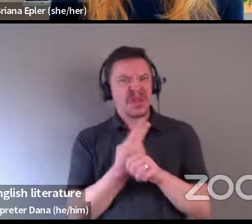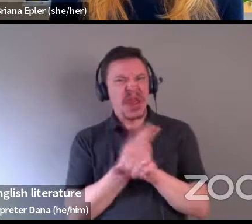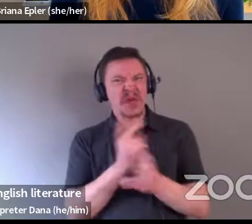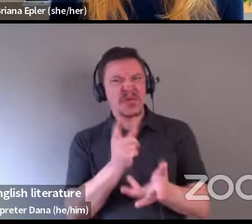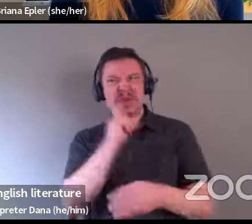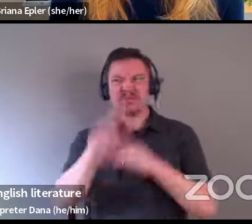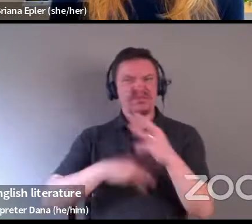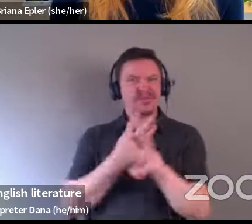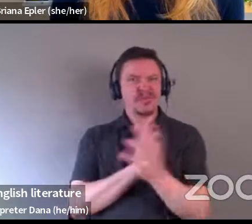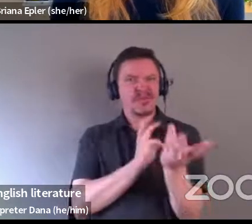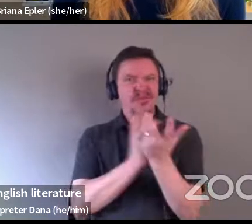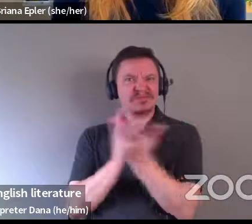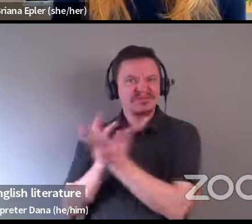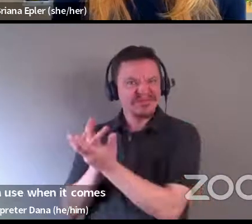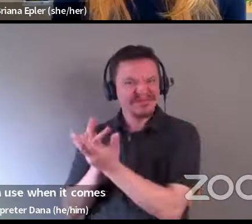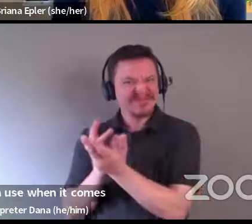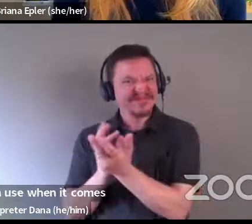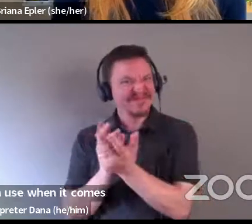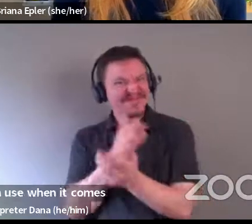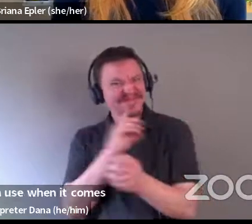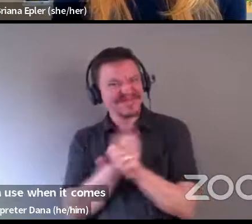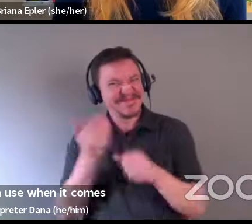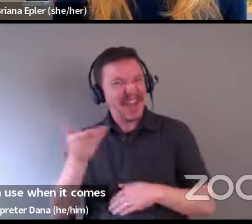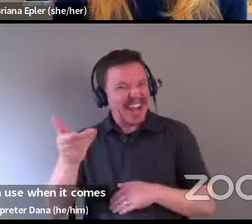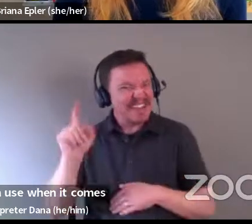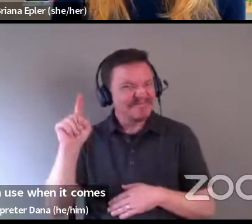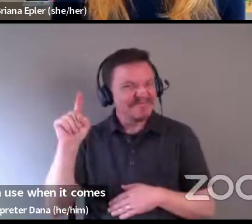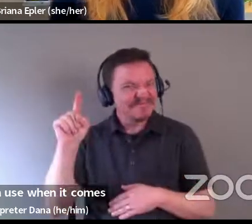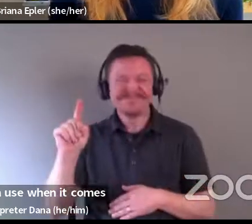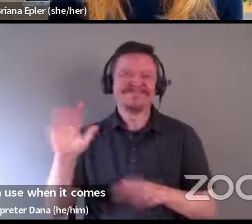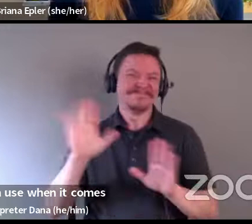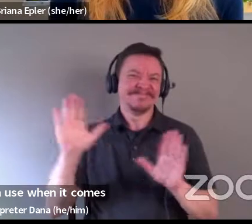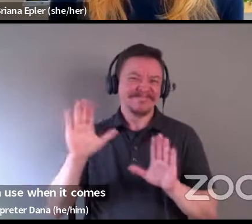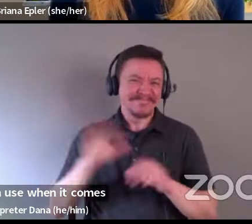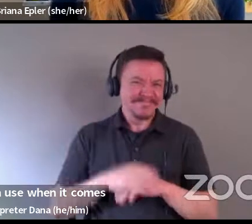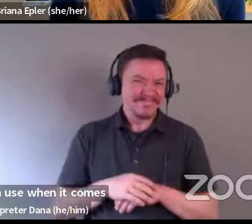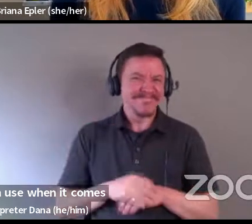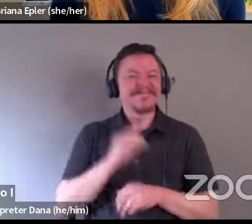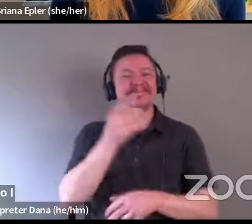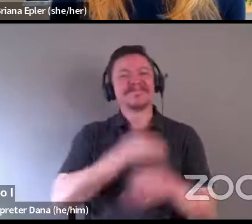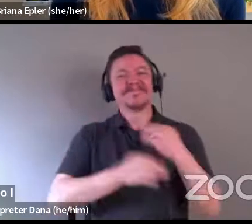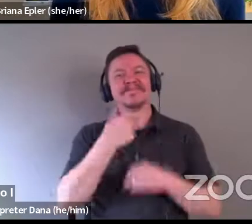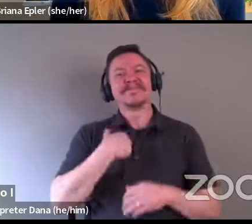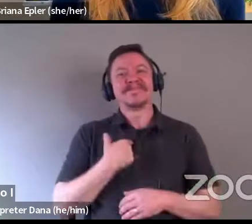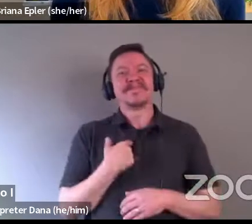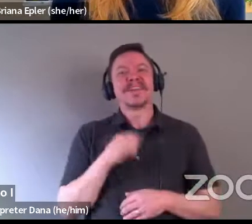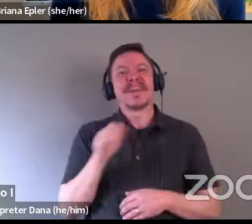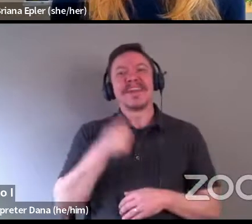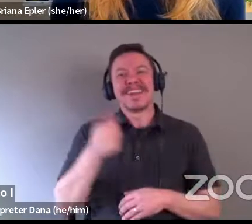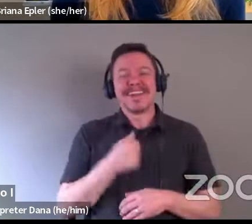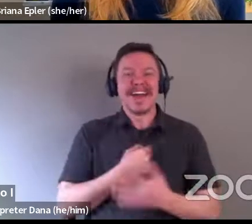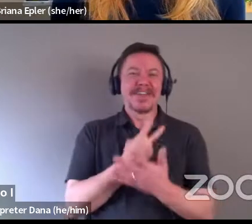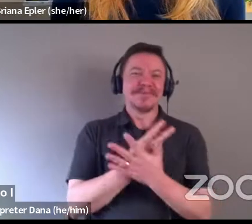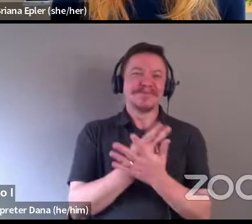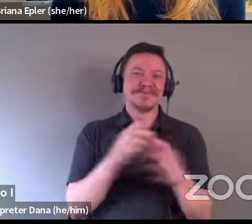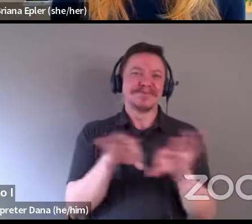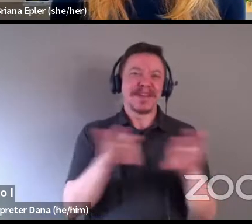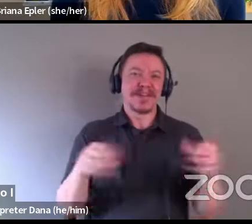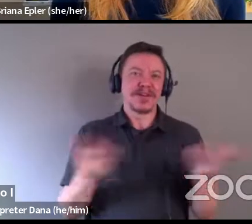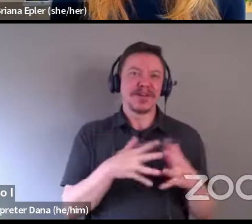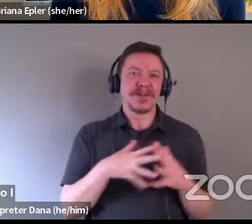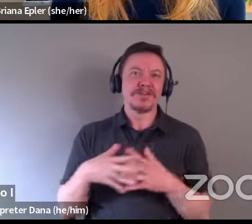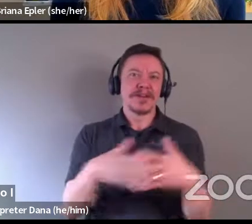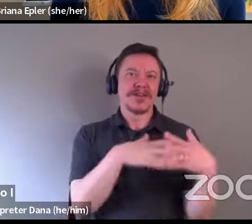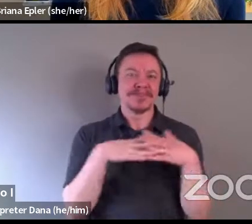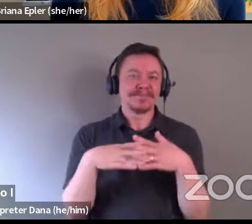to getting a job. So I did another master's in the States, and